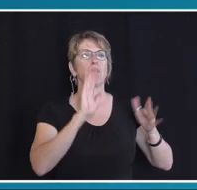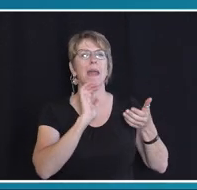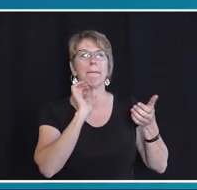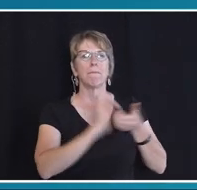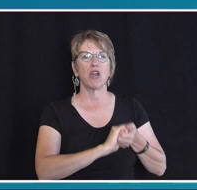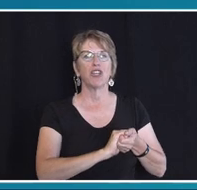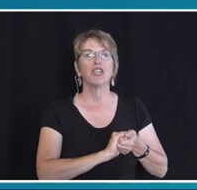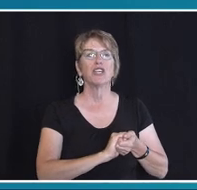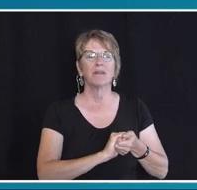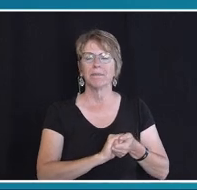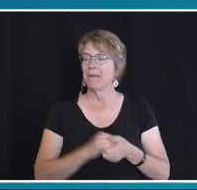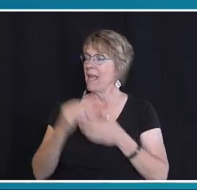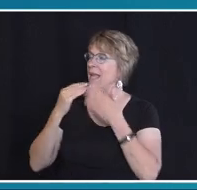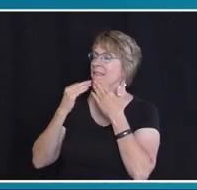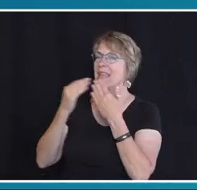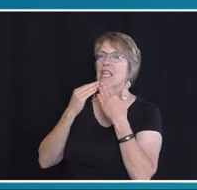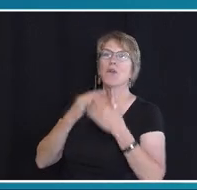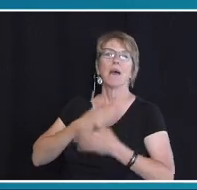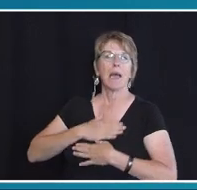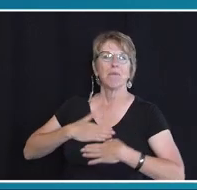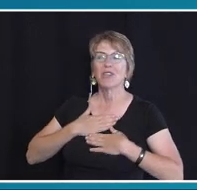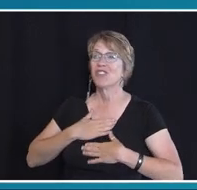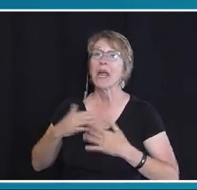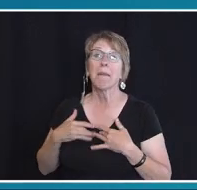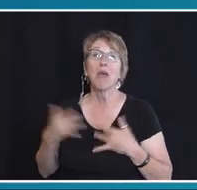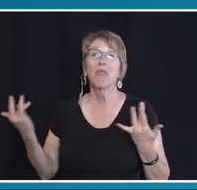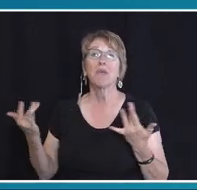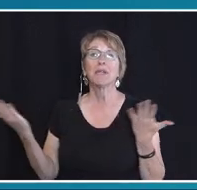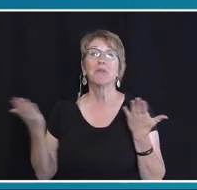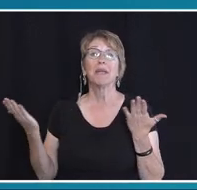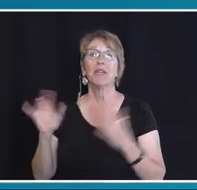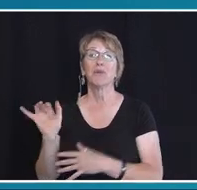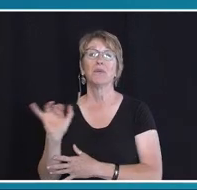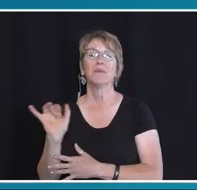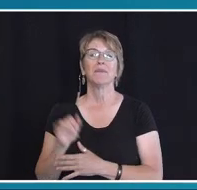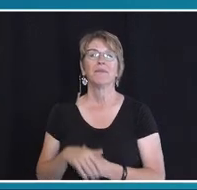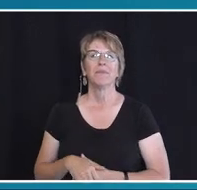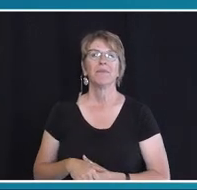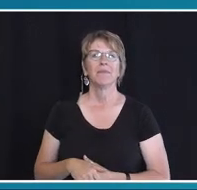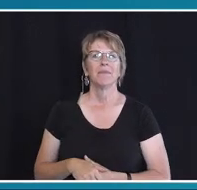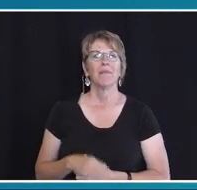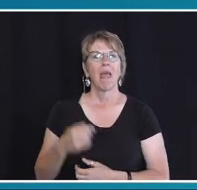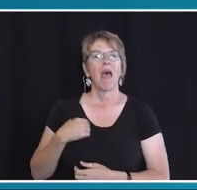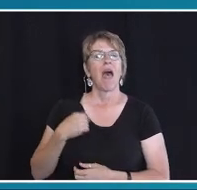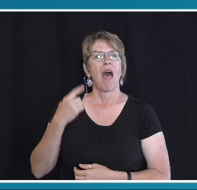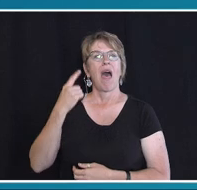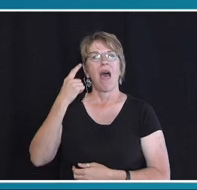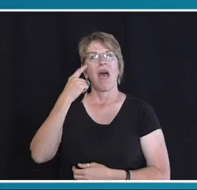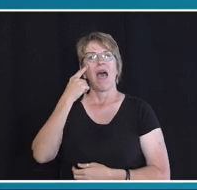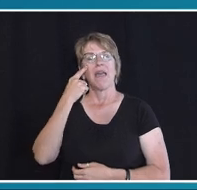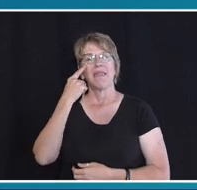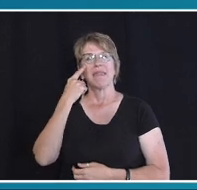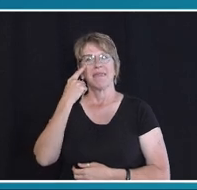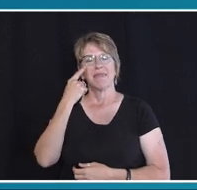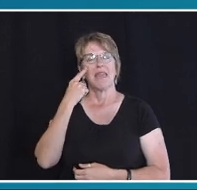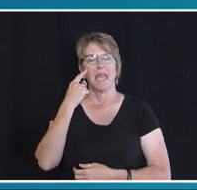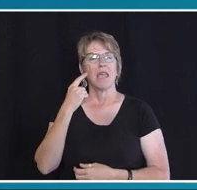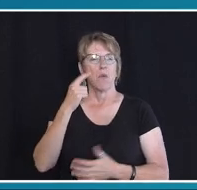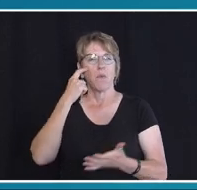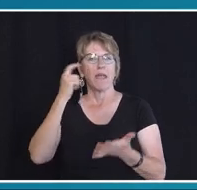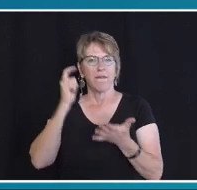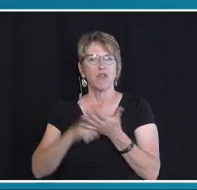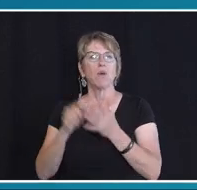this. Thanks, Courtney. I appreciate it. And I'm thrilled to be here as well. And I think we've seen a common theme throughout